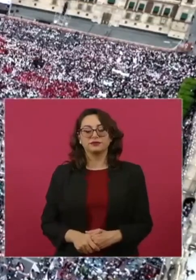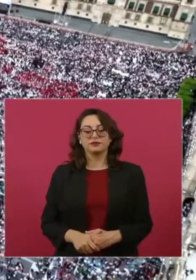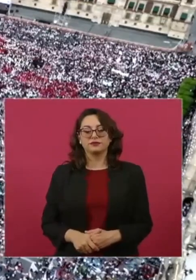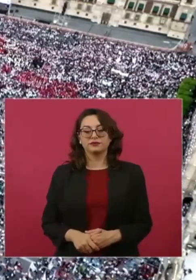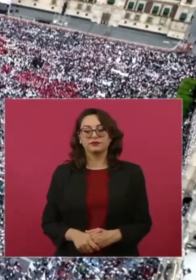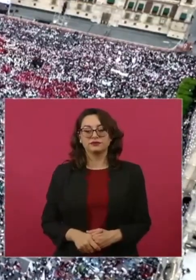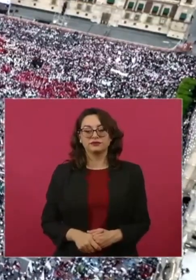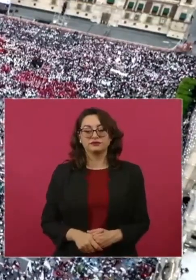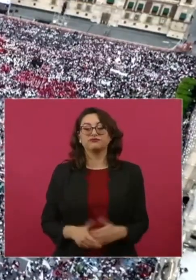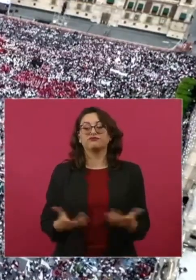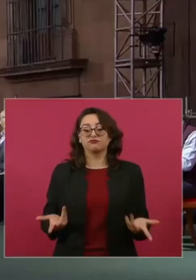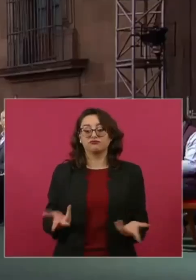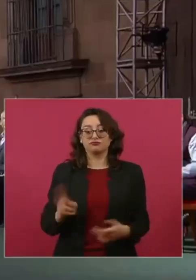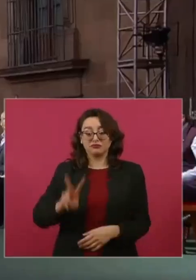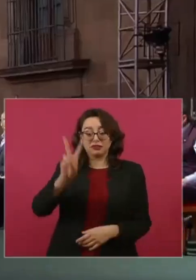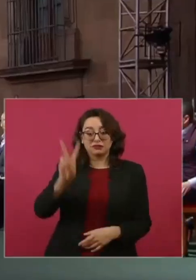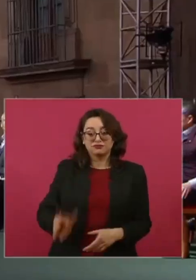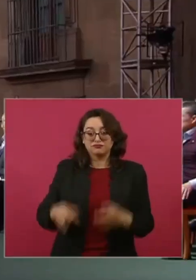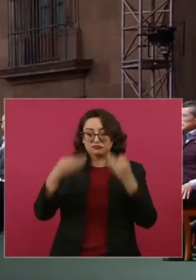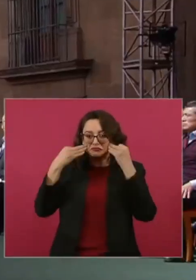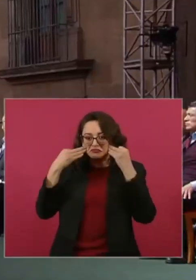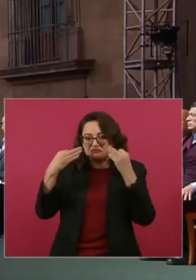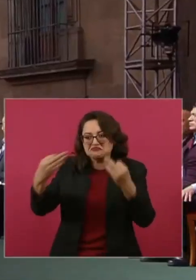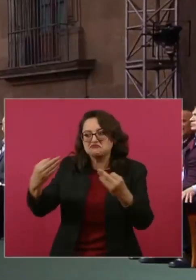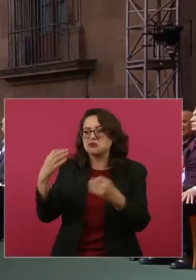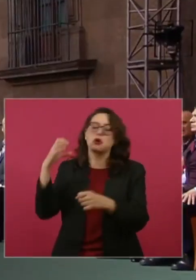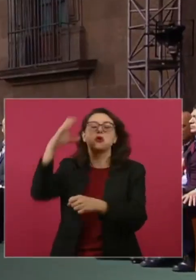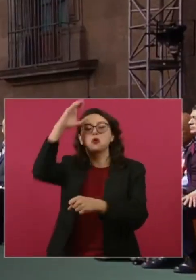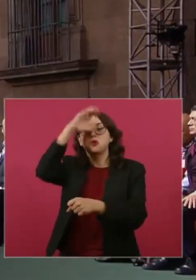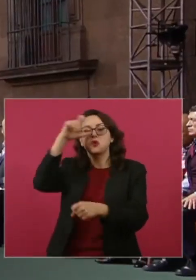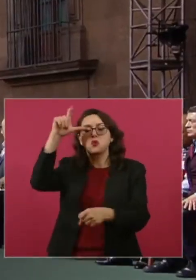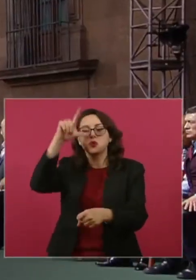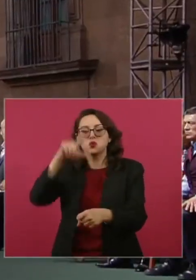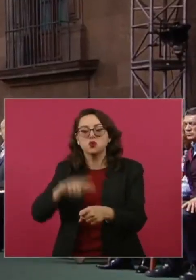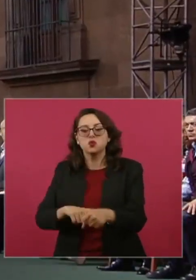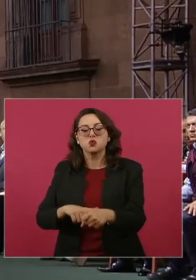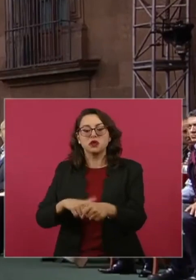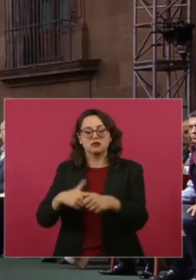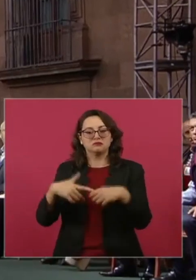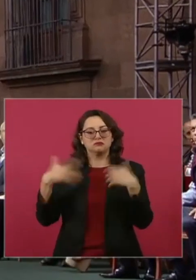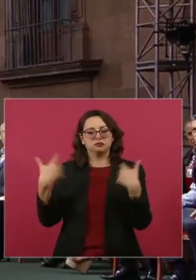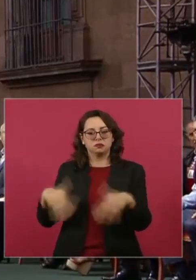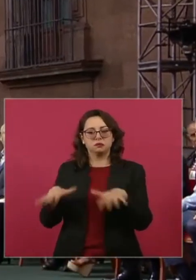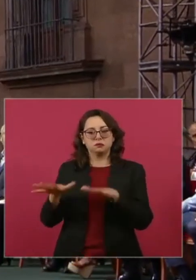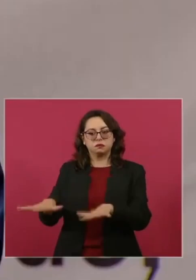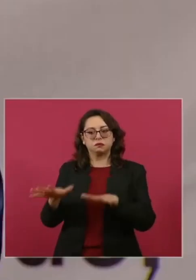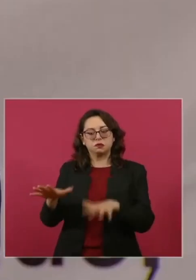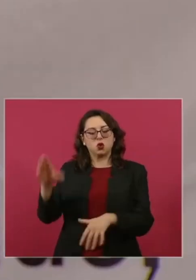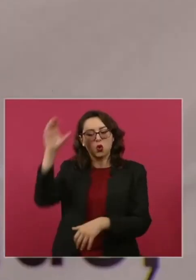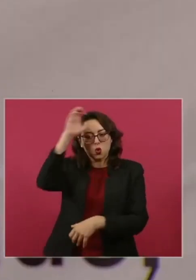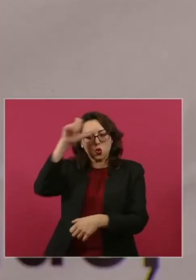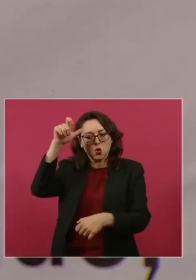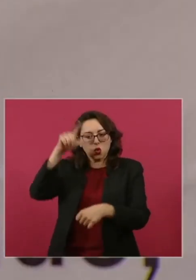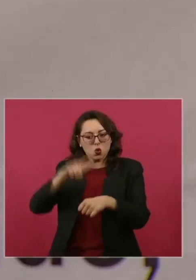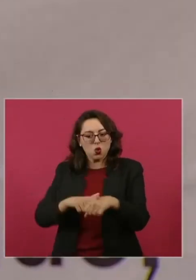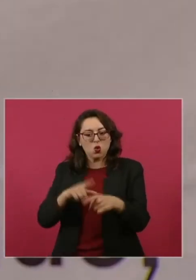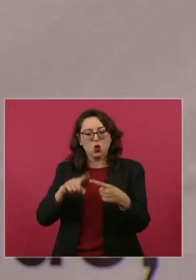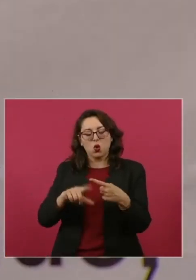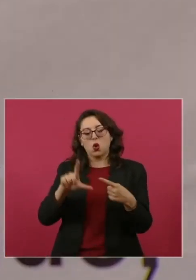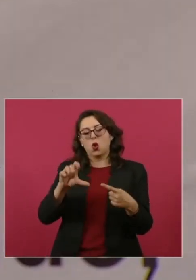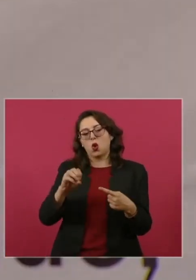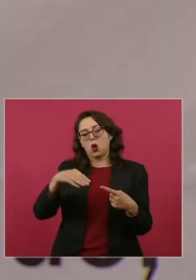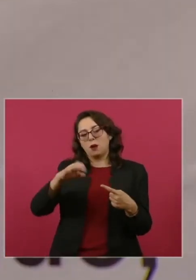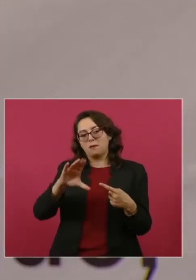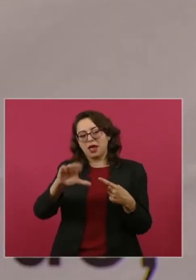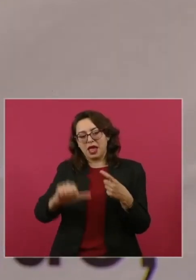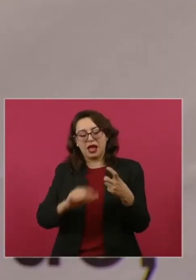the conquest. Son prueba grandes culturas. And of that, we can look at all madre, of the great cultures, Olmeca, the Olmec